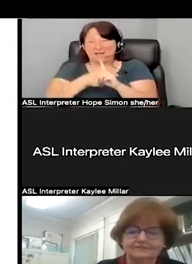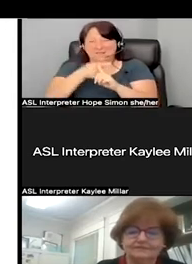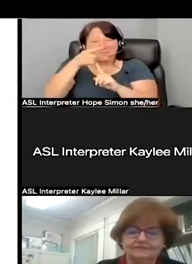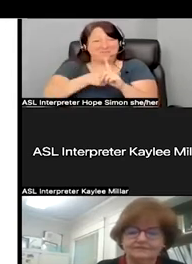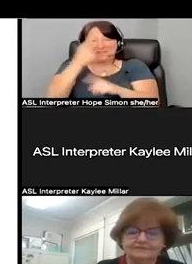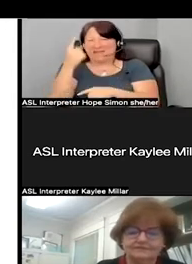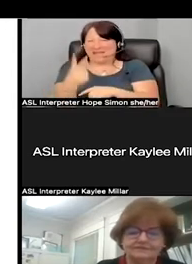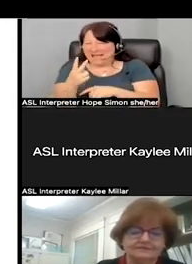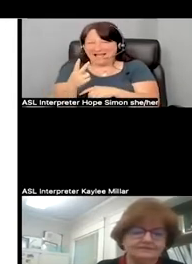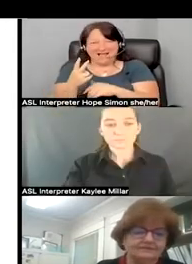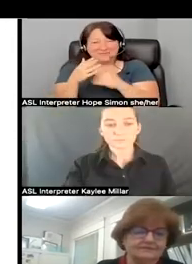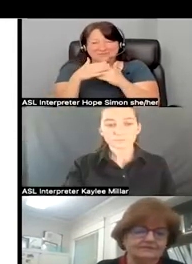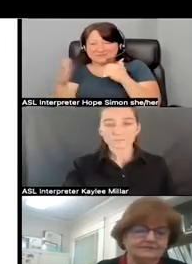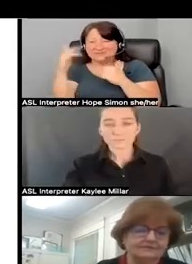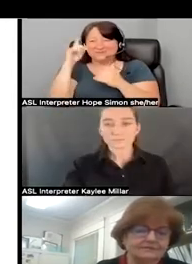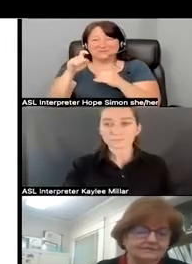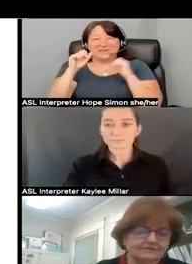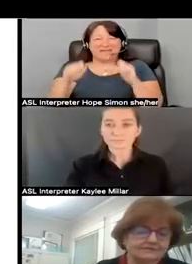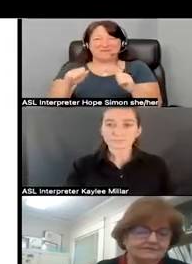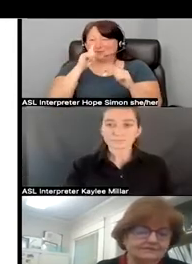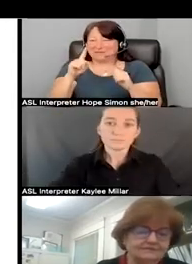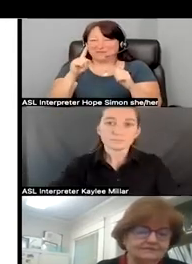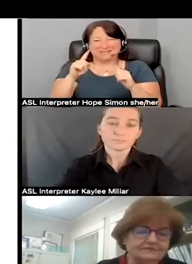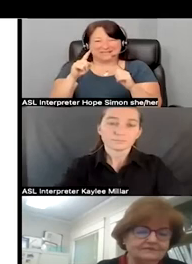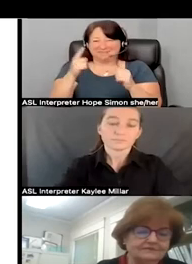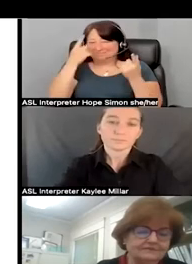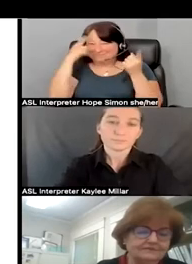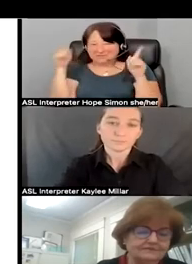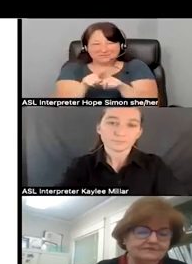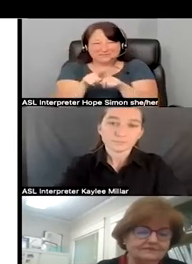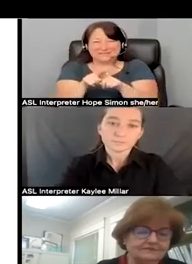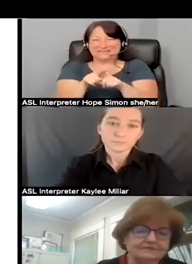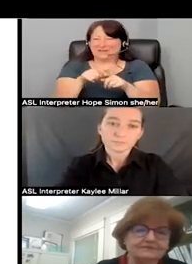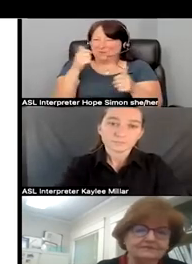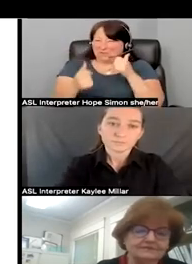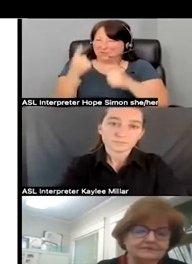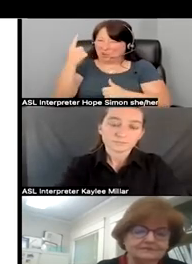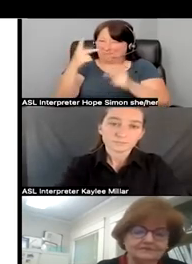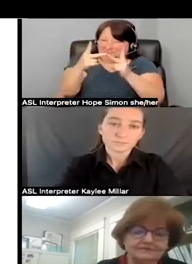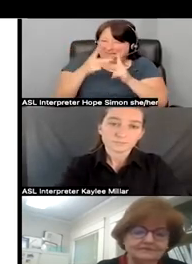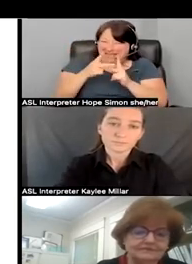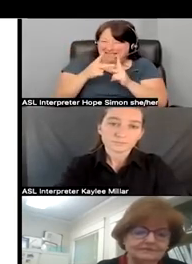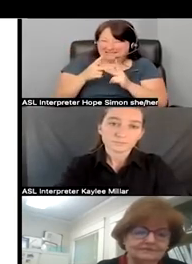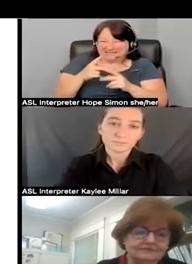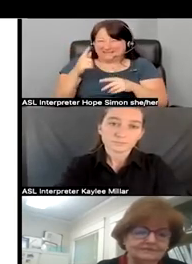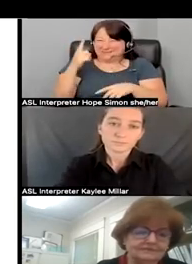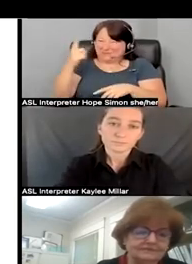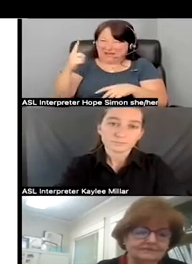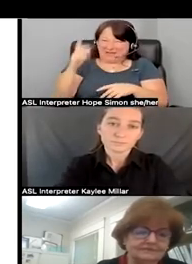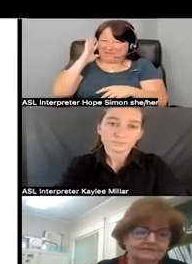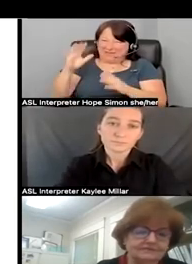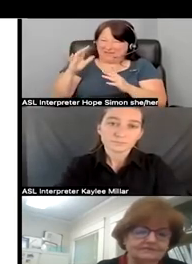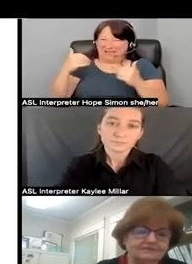be able to really settle on that one site, one kind of location that we will have the